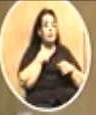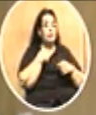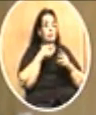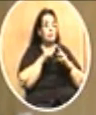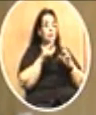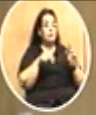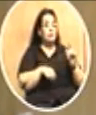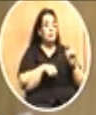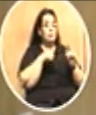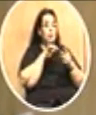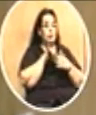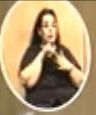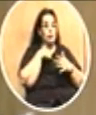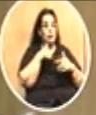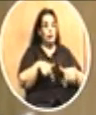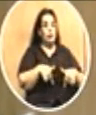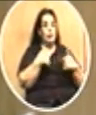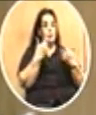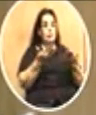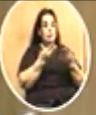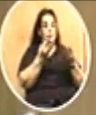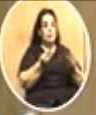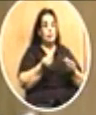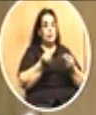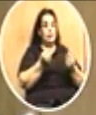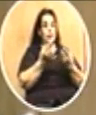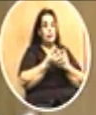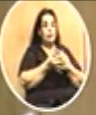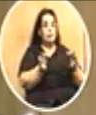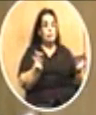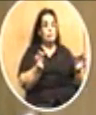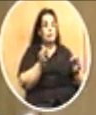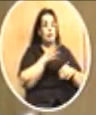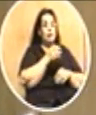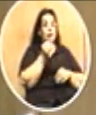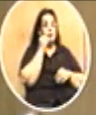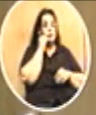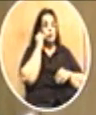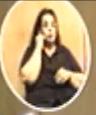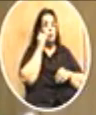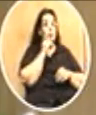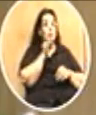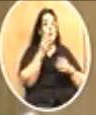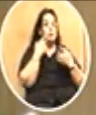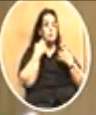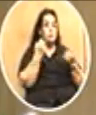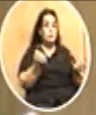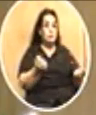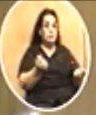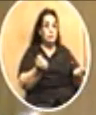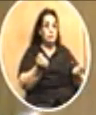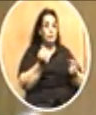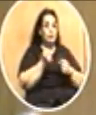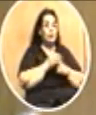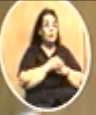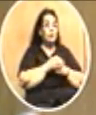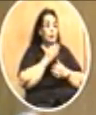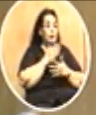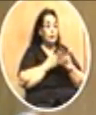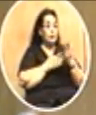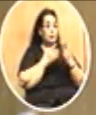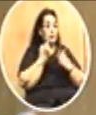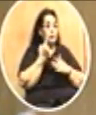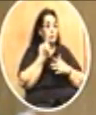proud that I live in this land of the free, in the home of the brave. And, you know, someone once